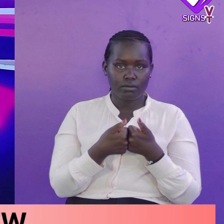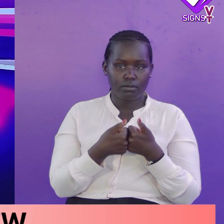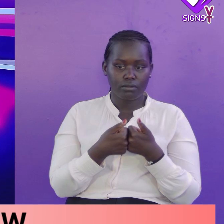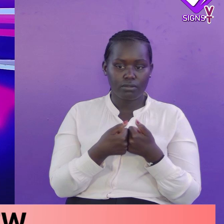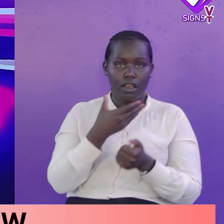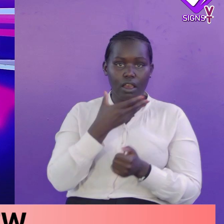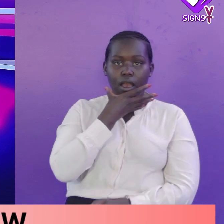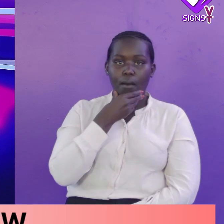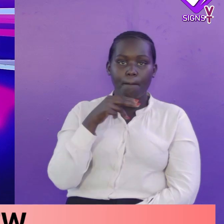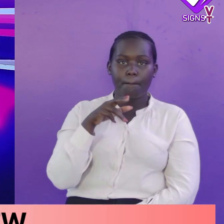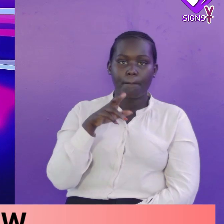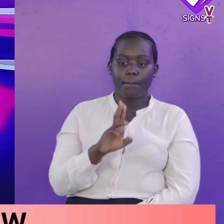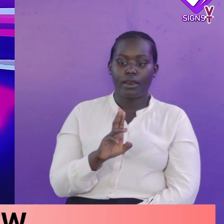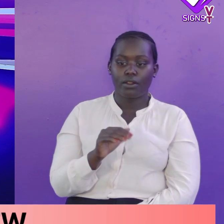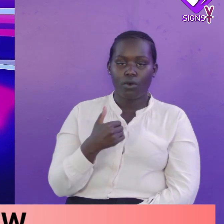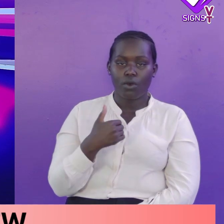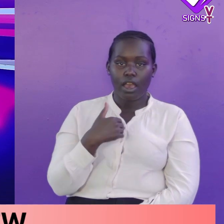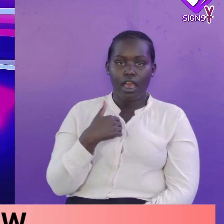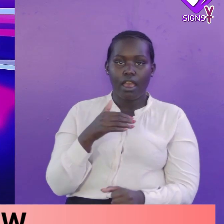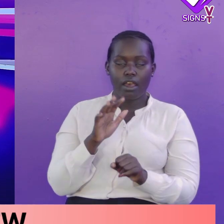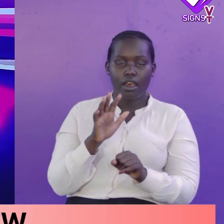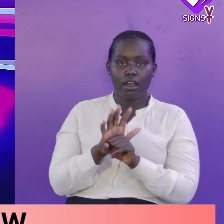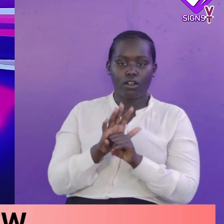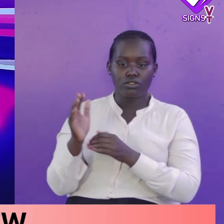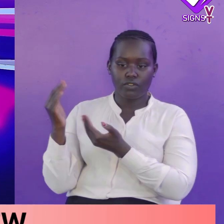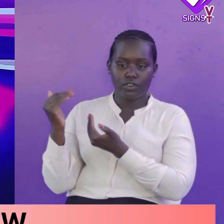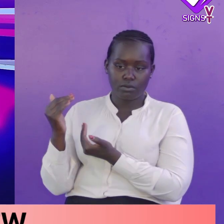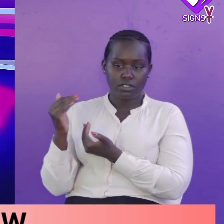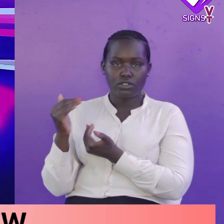had so much expectations because